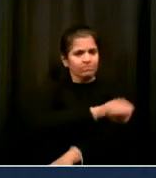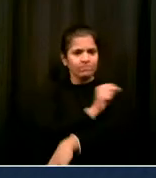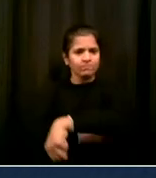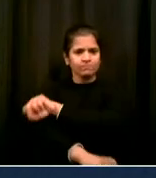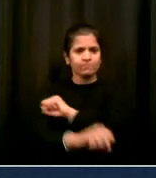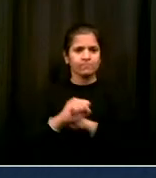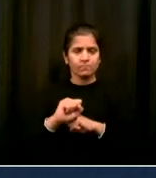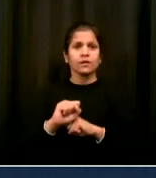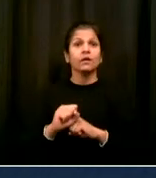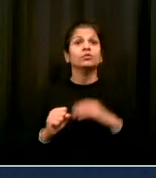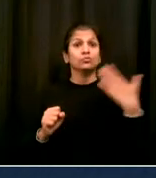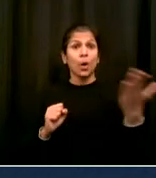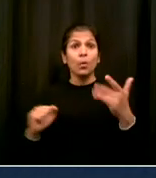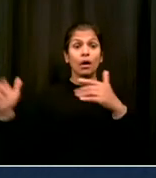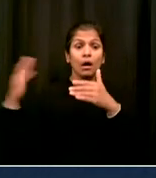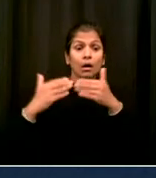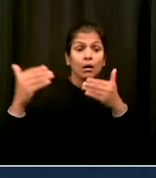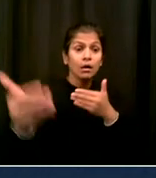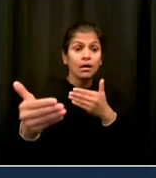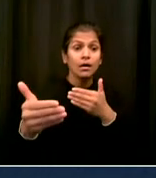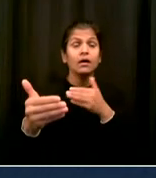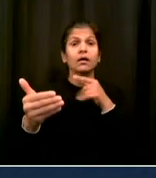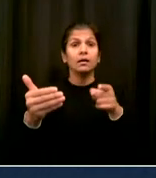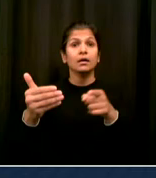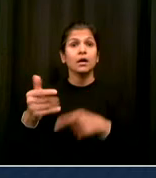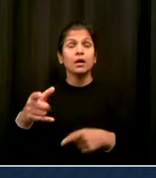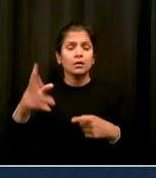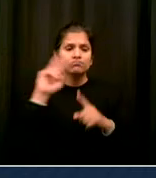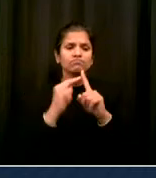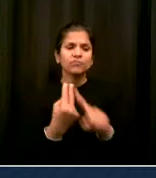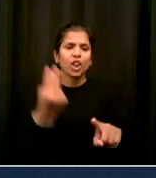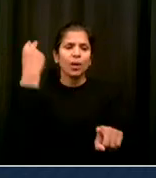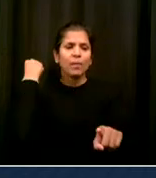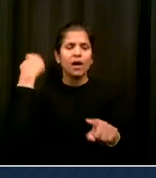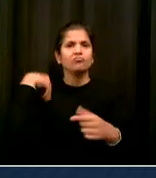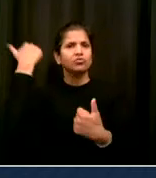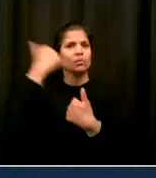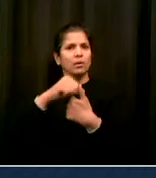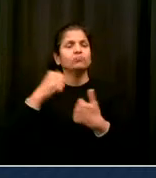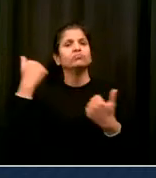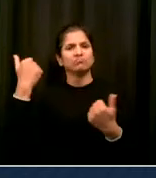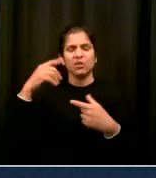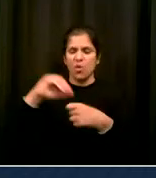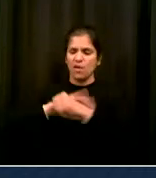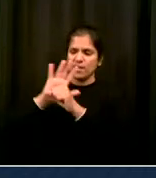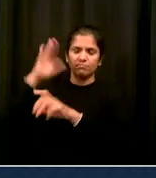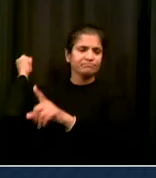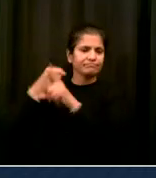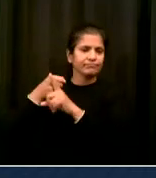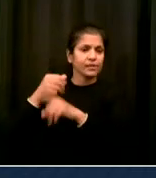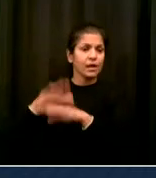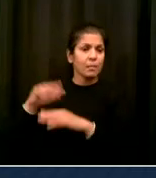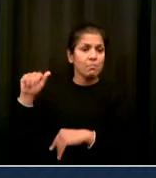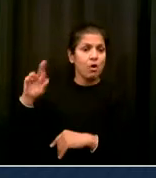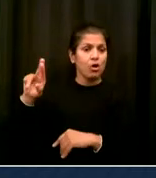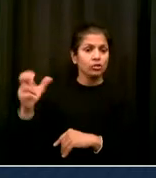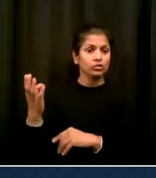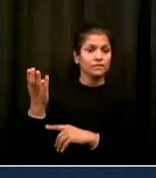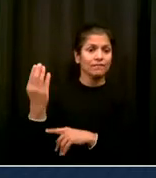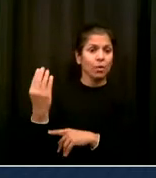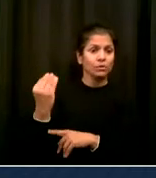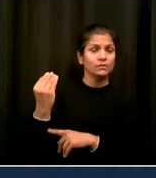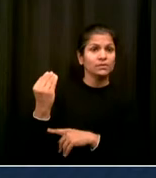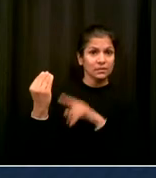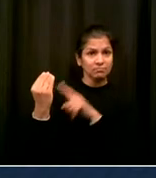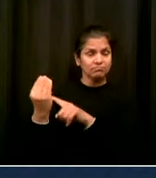things. Day to look back, but it'll always also be a day to look forward and say, how can we do better so we never lose people again